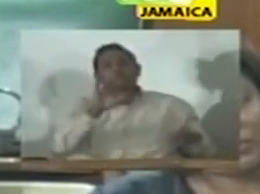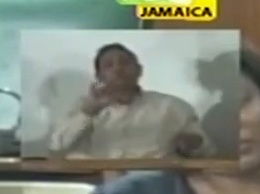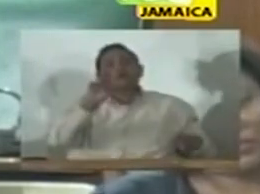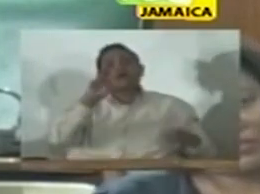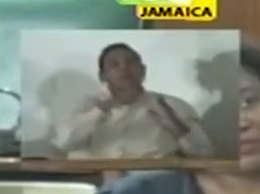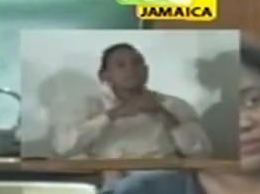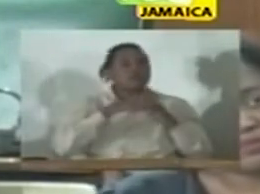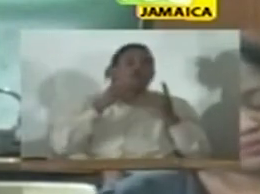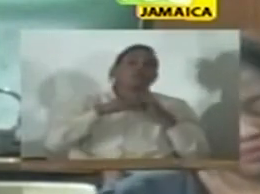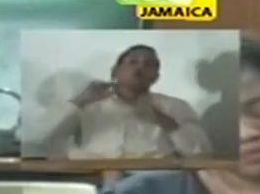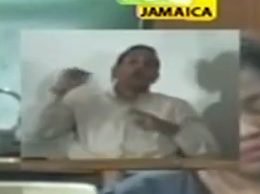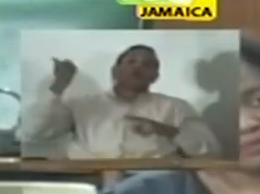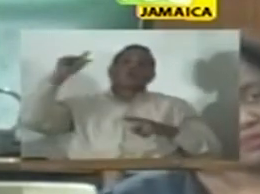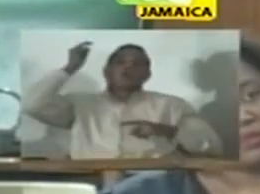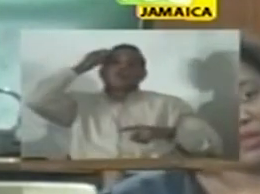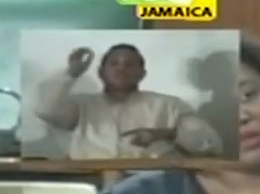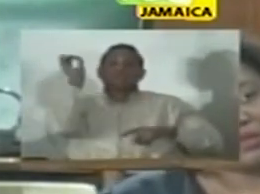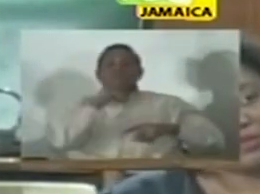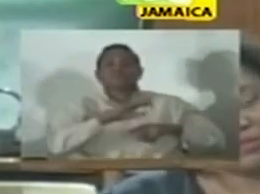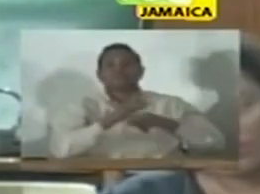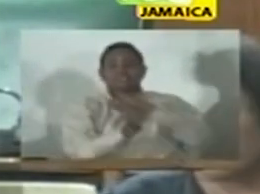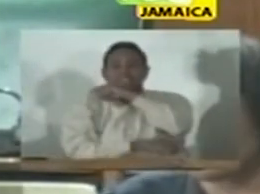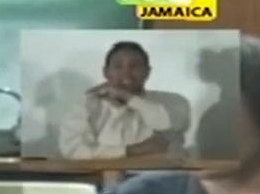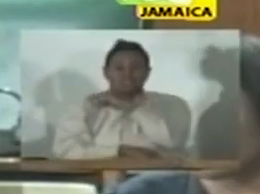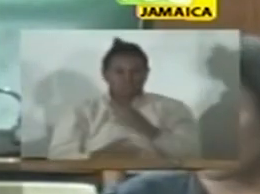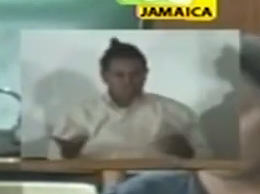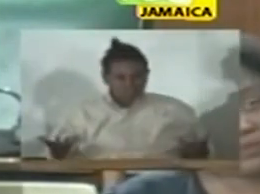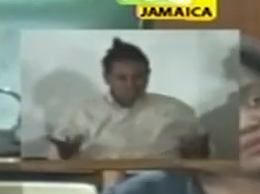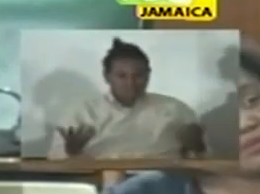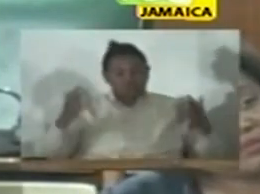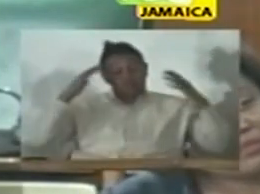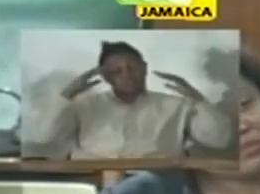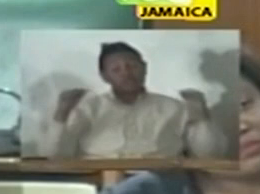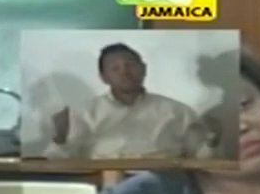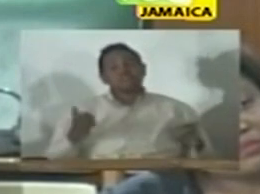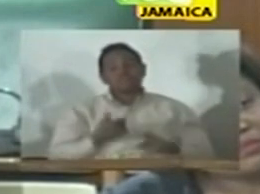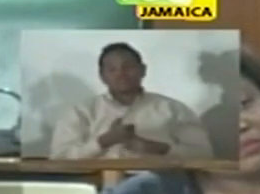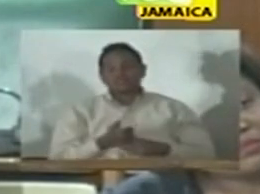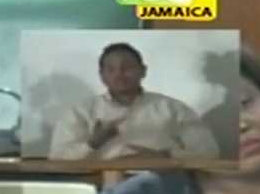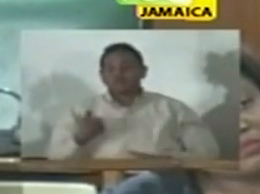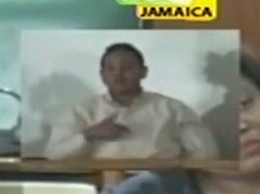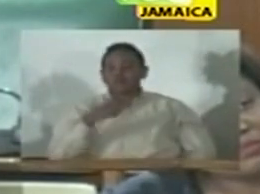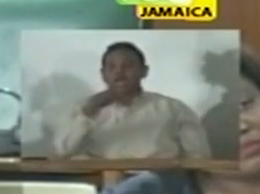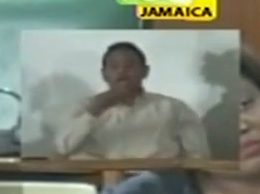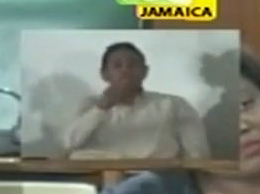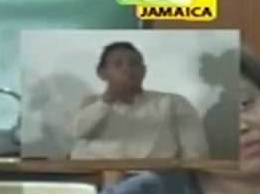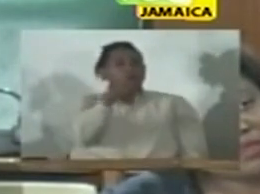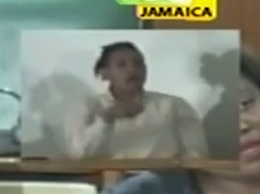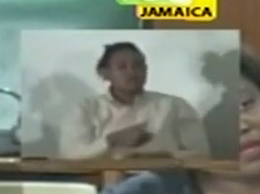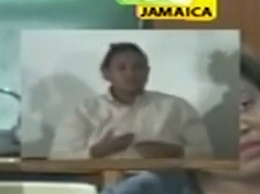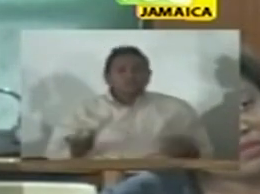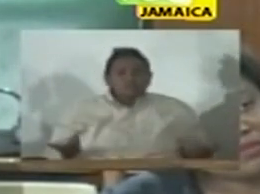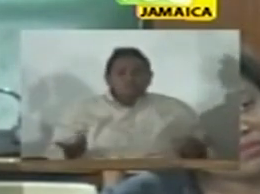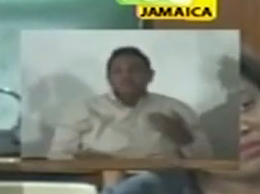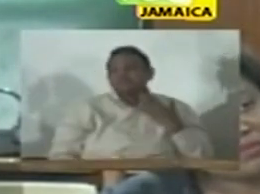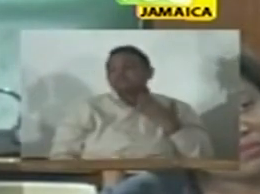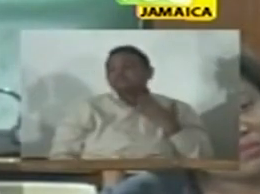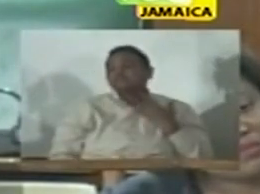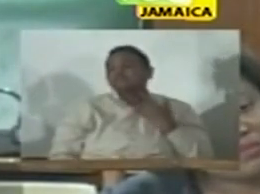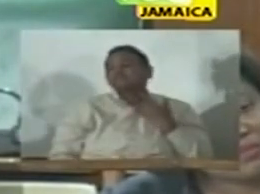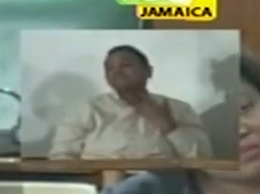States and other governments as well. So, Mr. President, we have to ask the question,